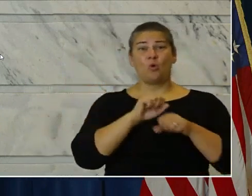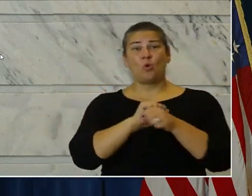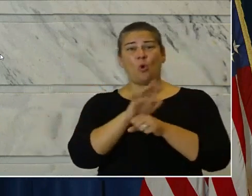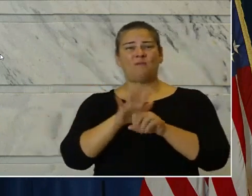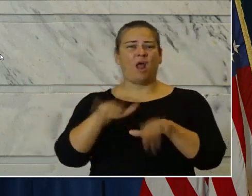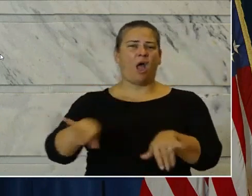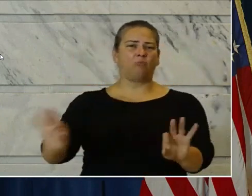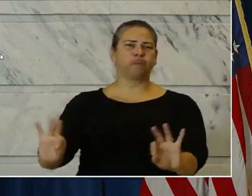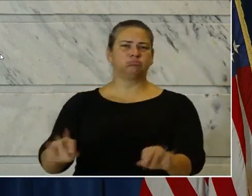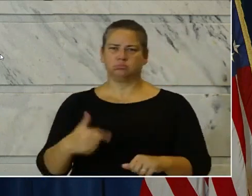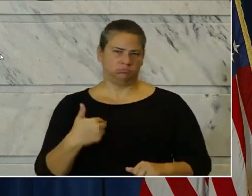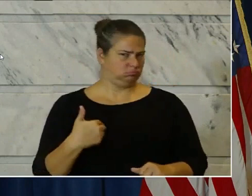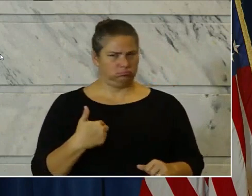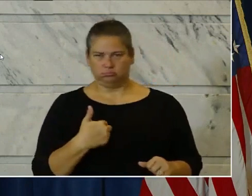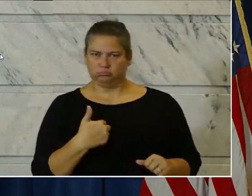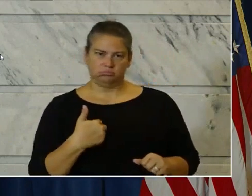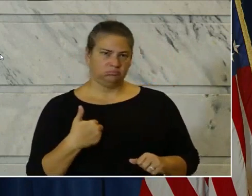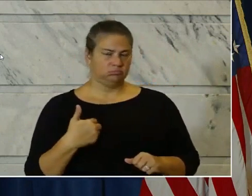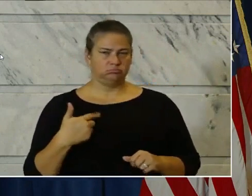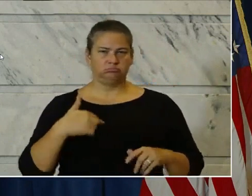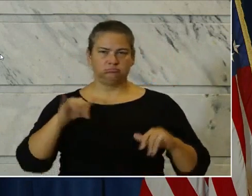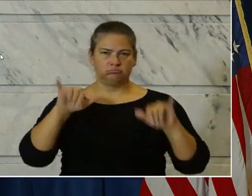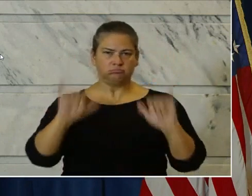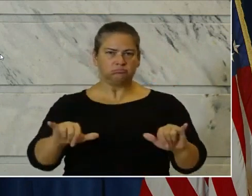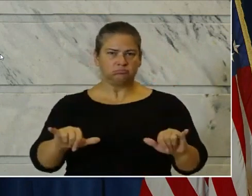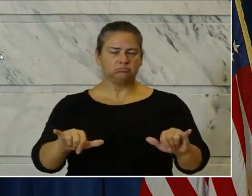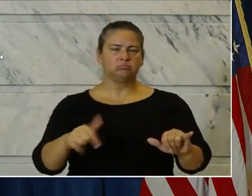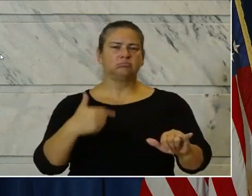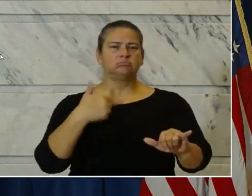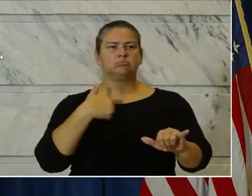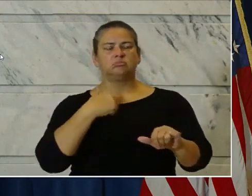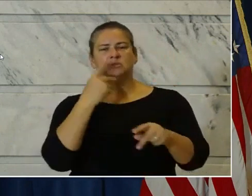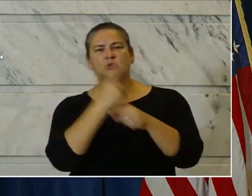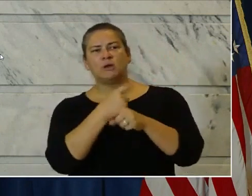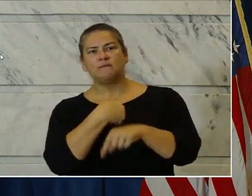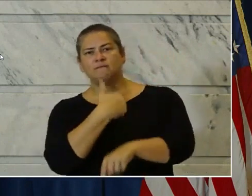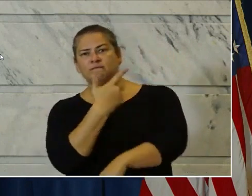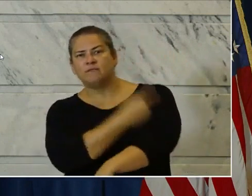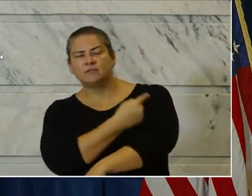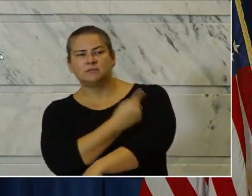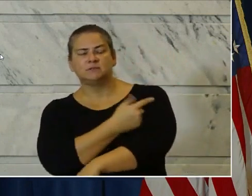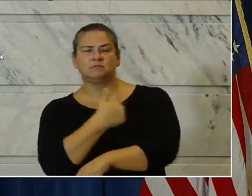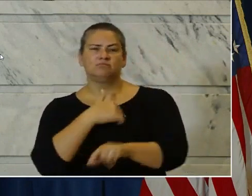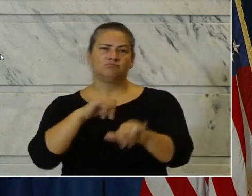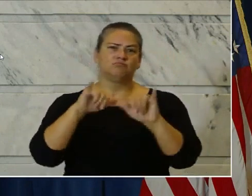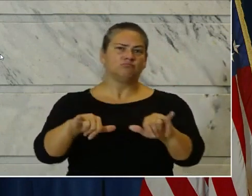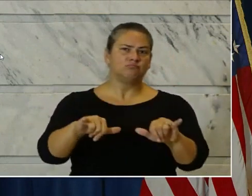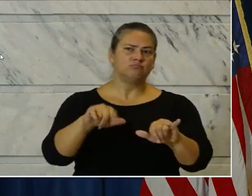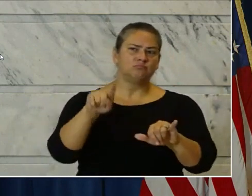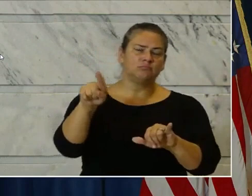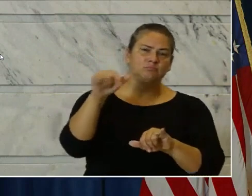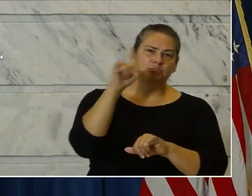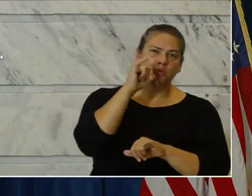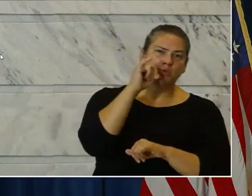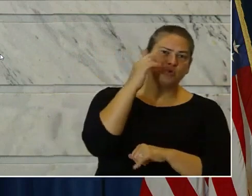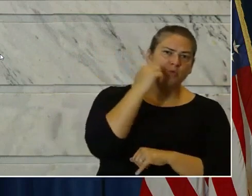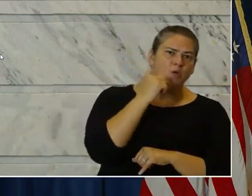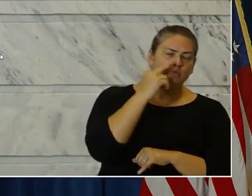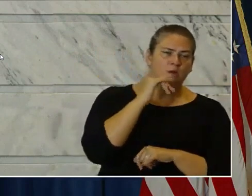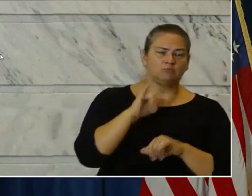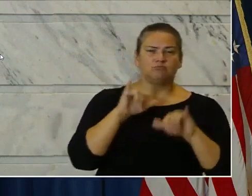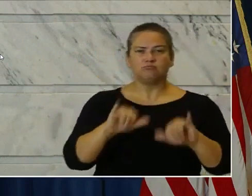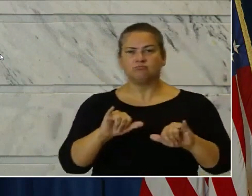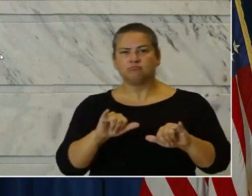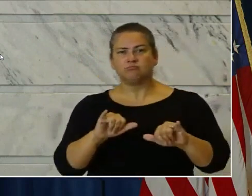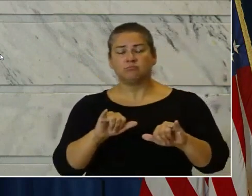We are going to continue with our current levels on bars and on restaurants. And if anybody